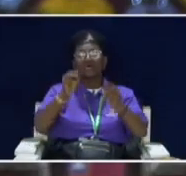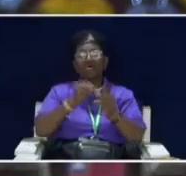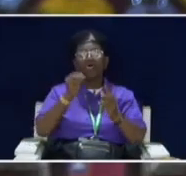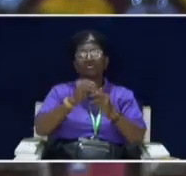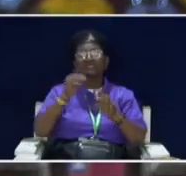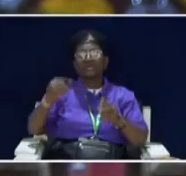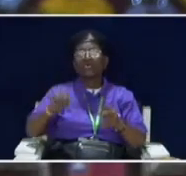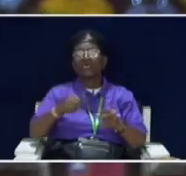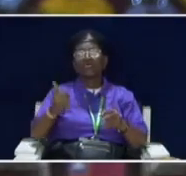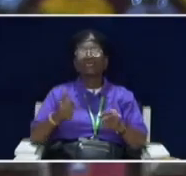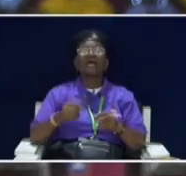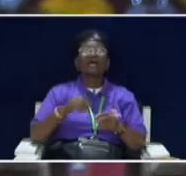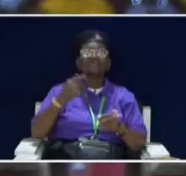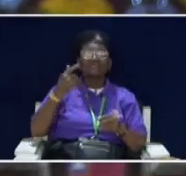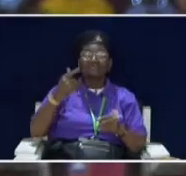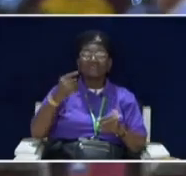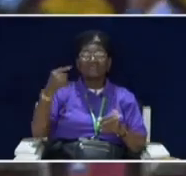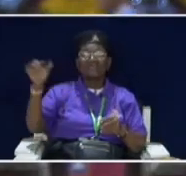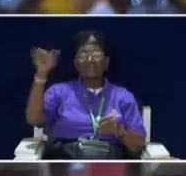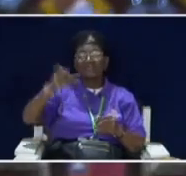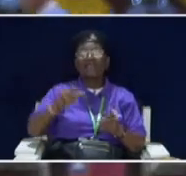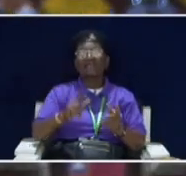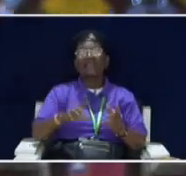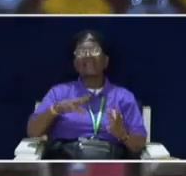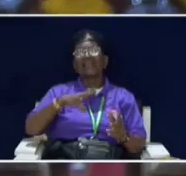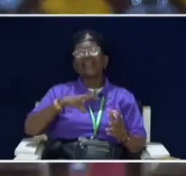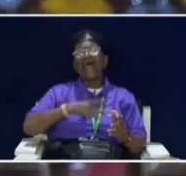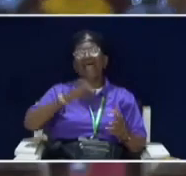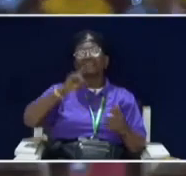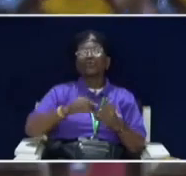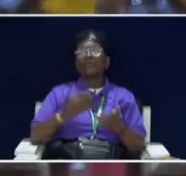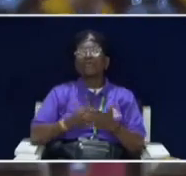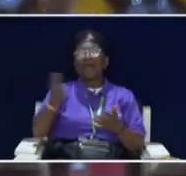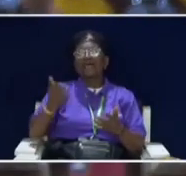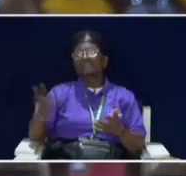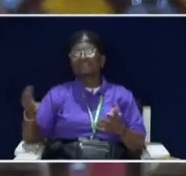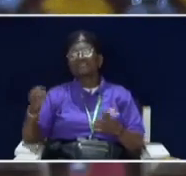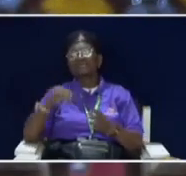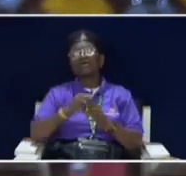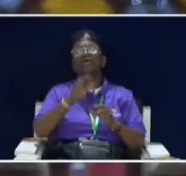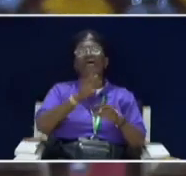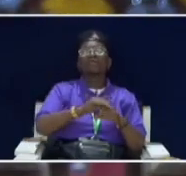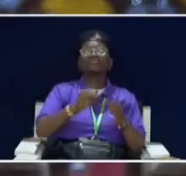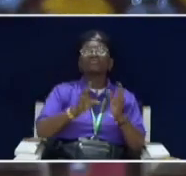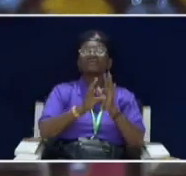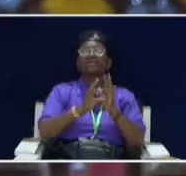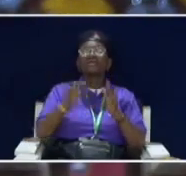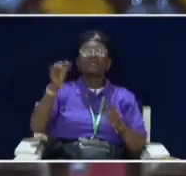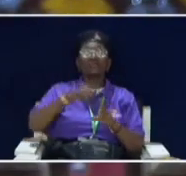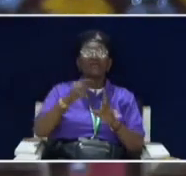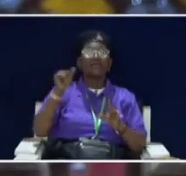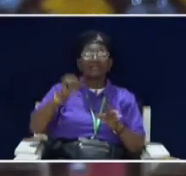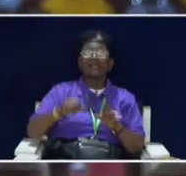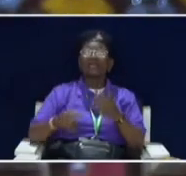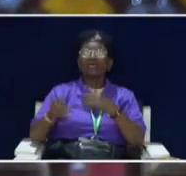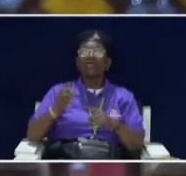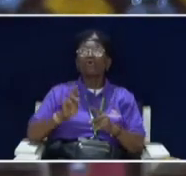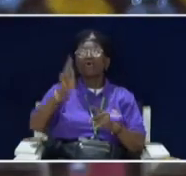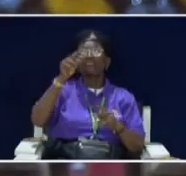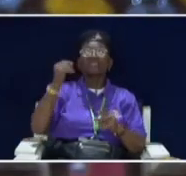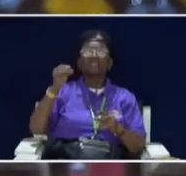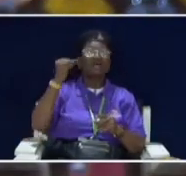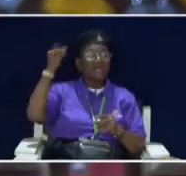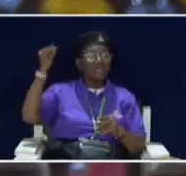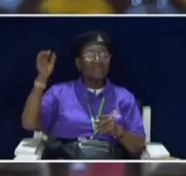So they like getting things on credit. So when he came up with this idea, no credit today, come